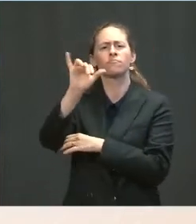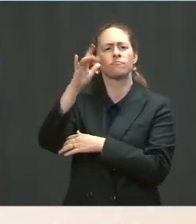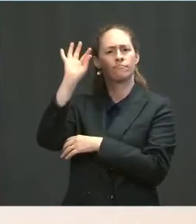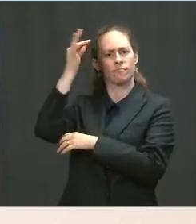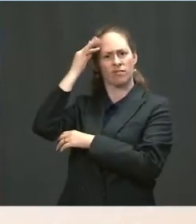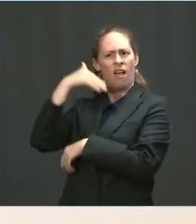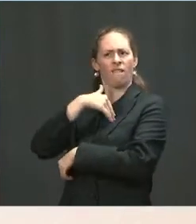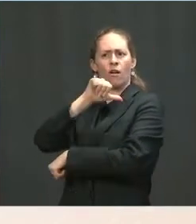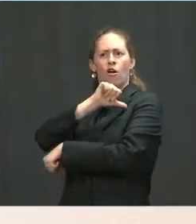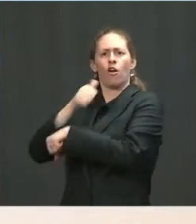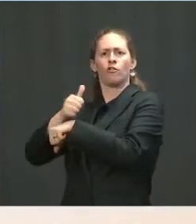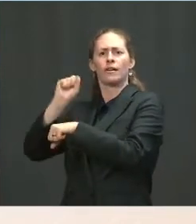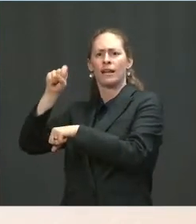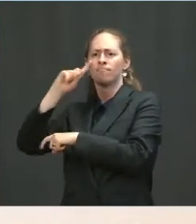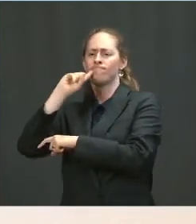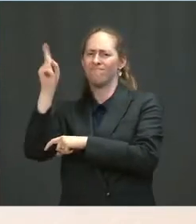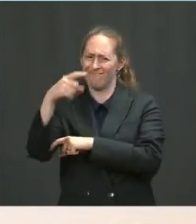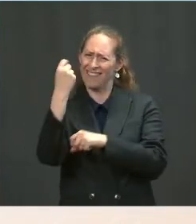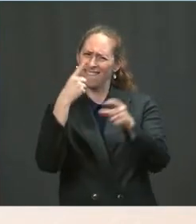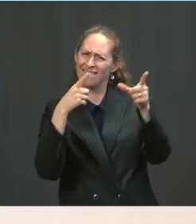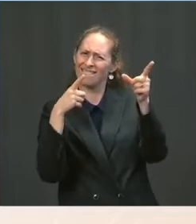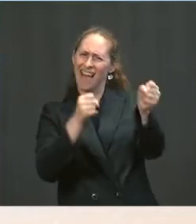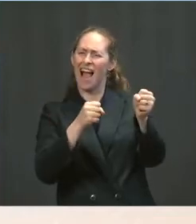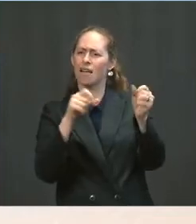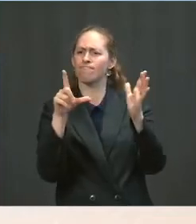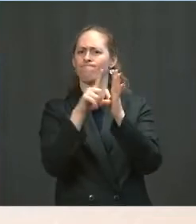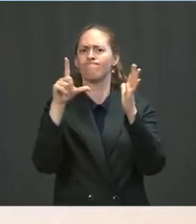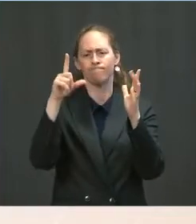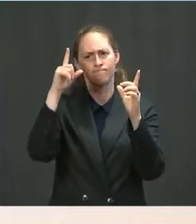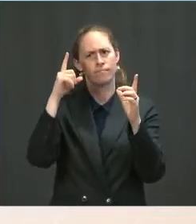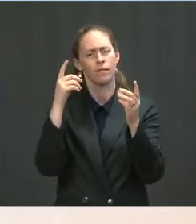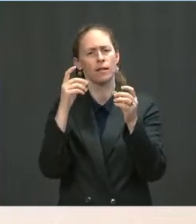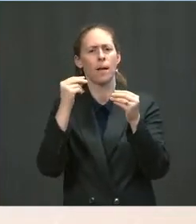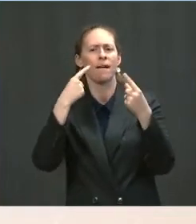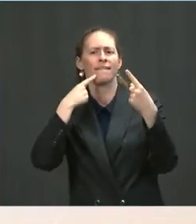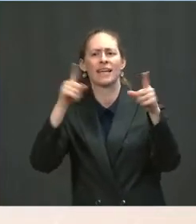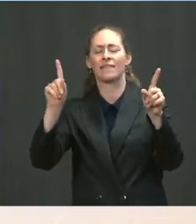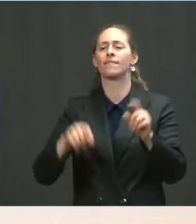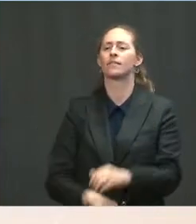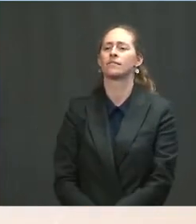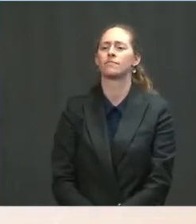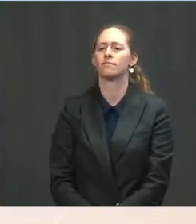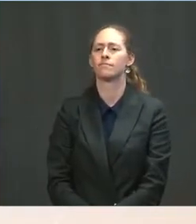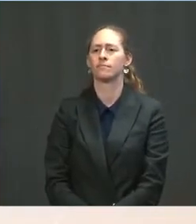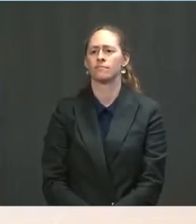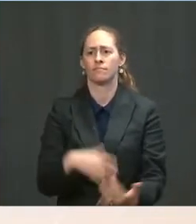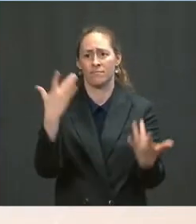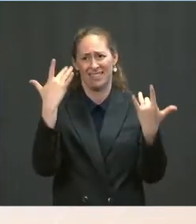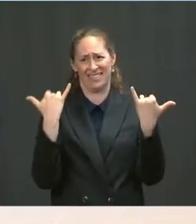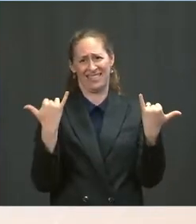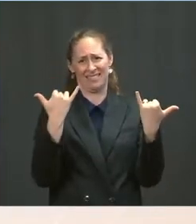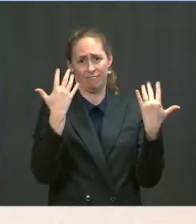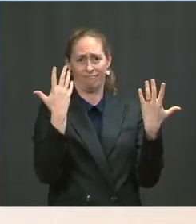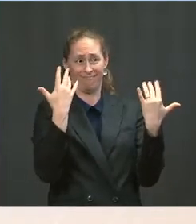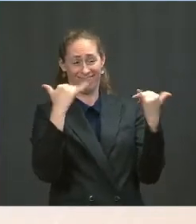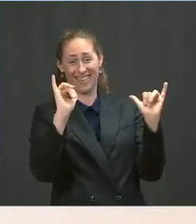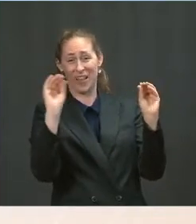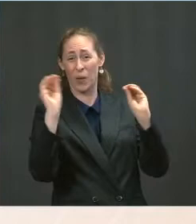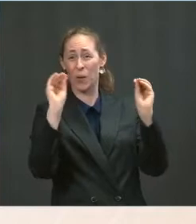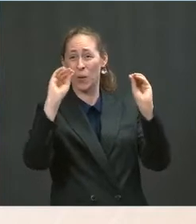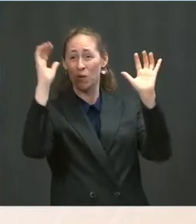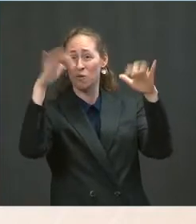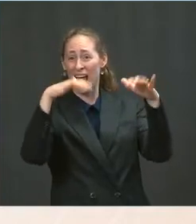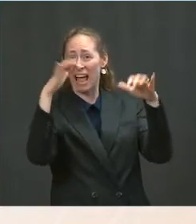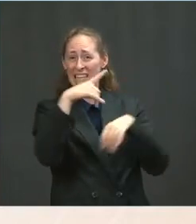effective as possible. Driven by extreme heat, prolonged drought, and the changing climate, as well as decades of